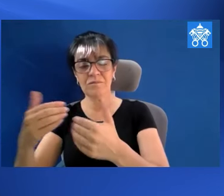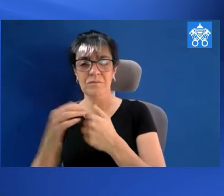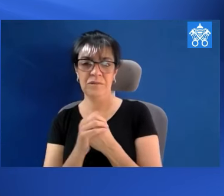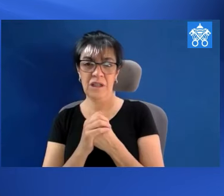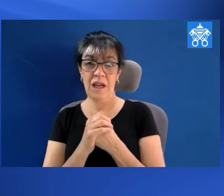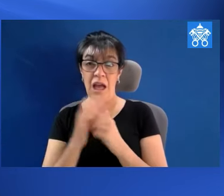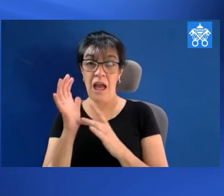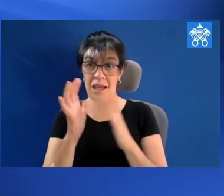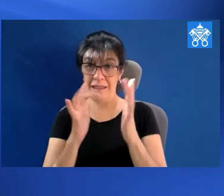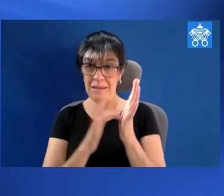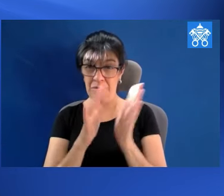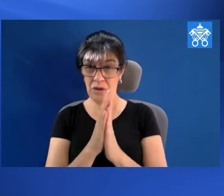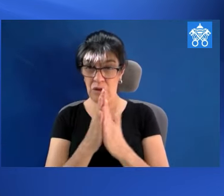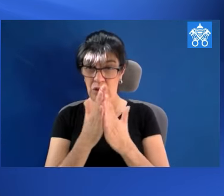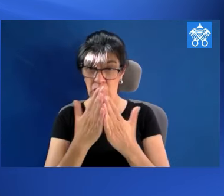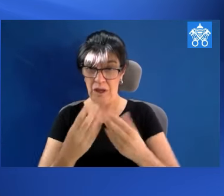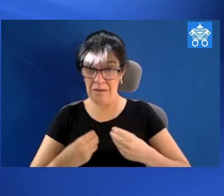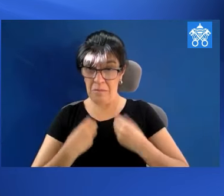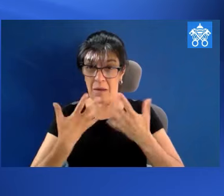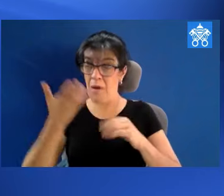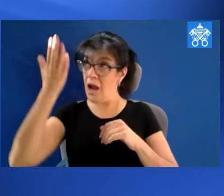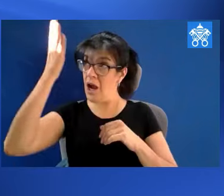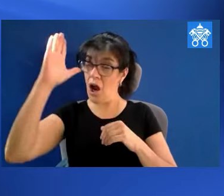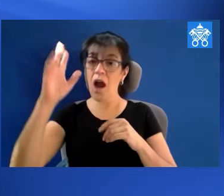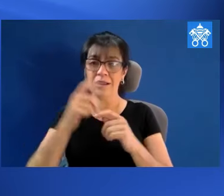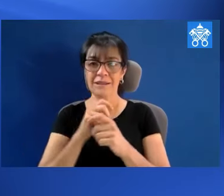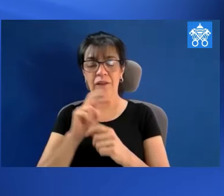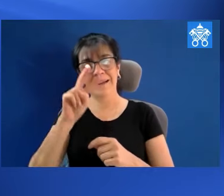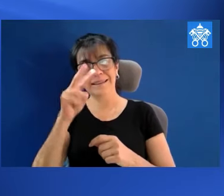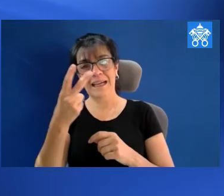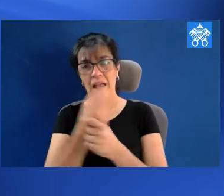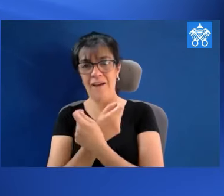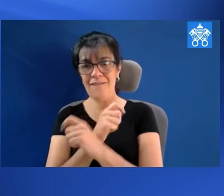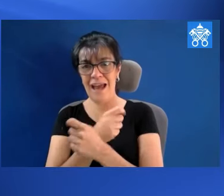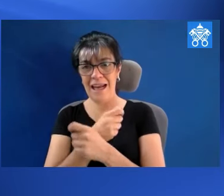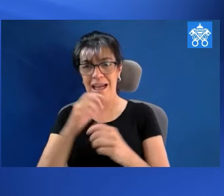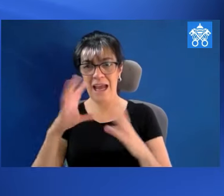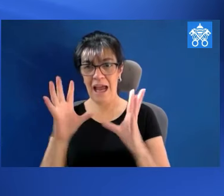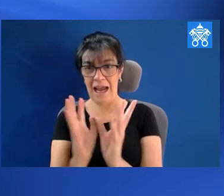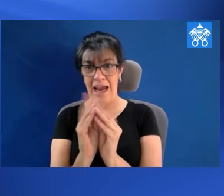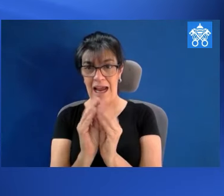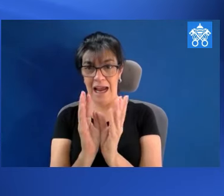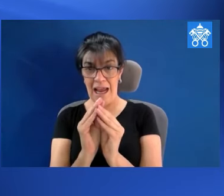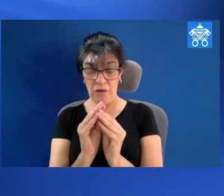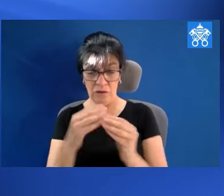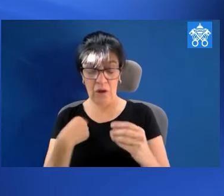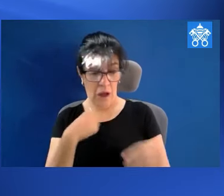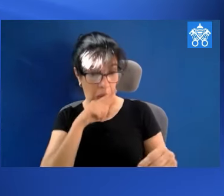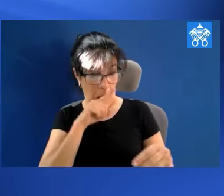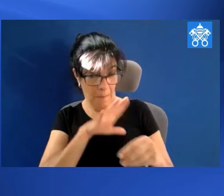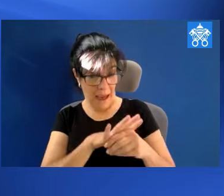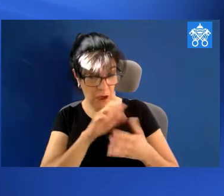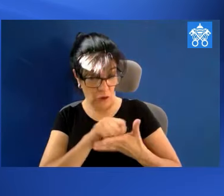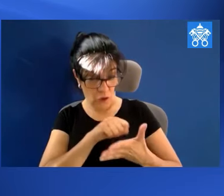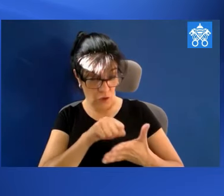The Sacred Scriptures, as inspired by God, according to the Second Vatican Council, and committed once for all to